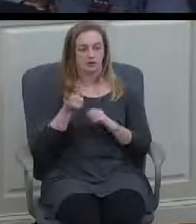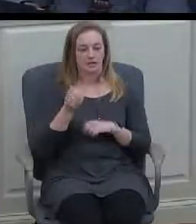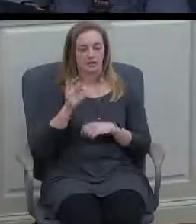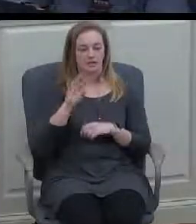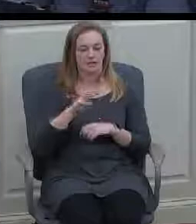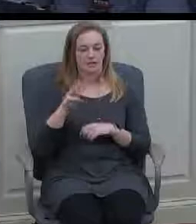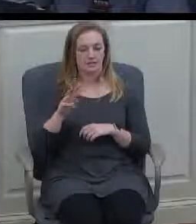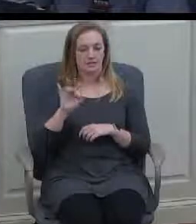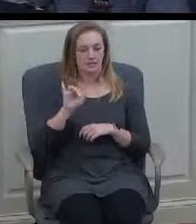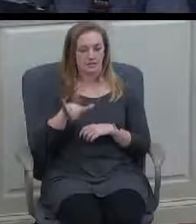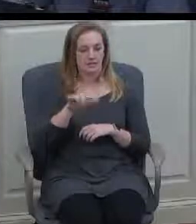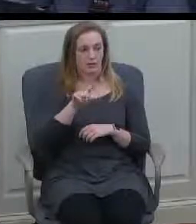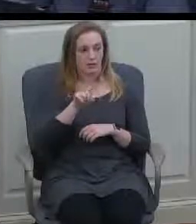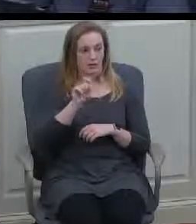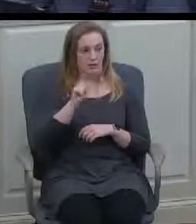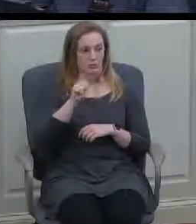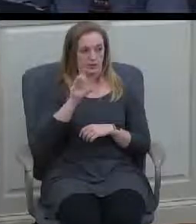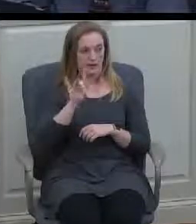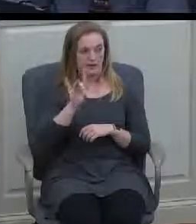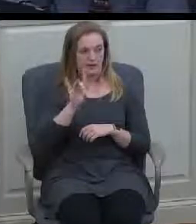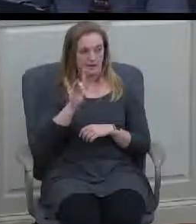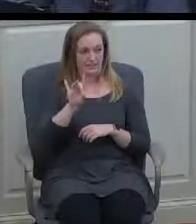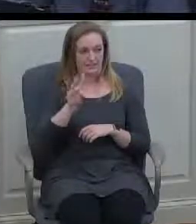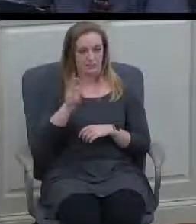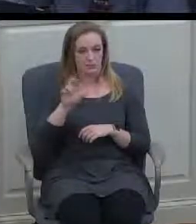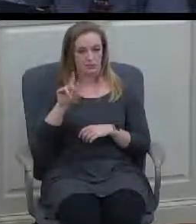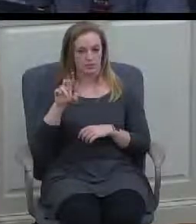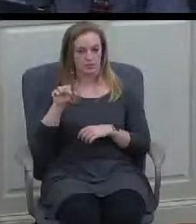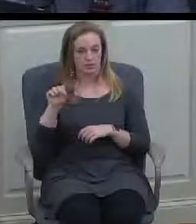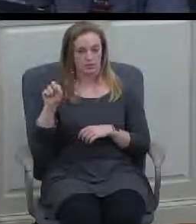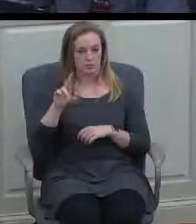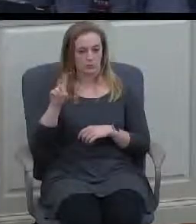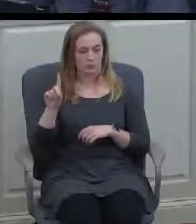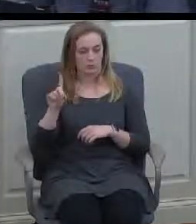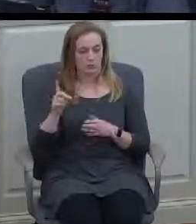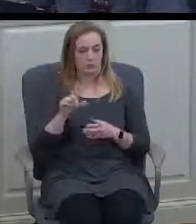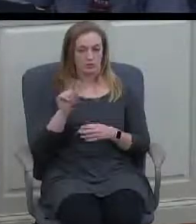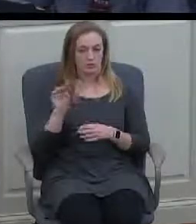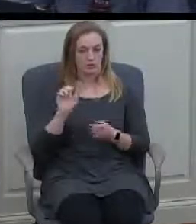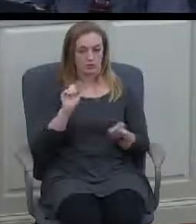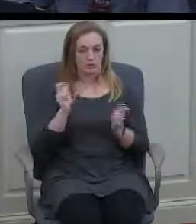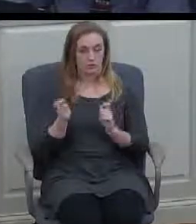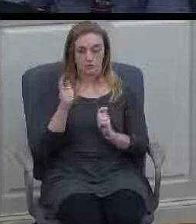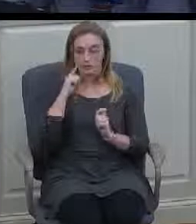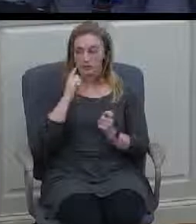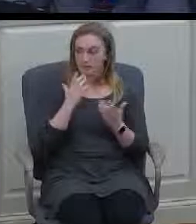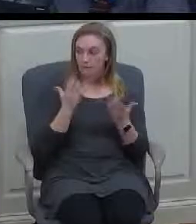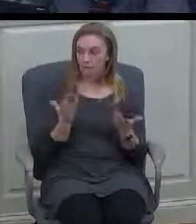is 128 Wilderness Road, zone change. Do I hear a motion?